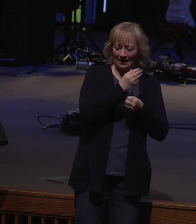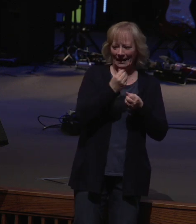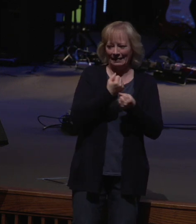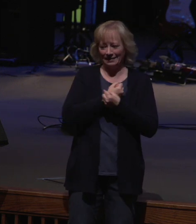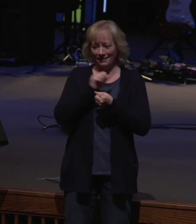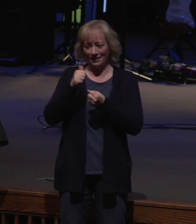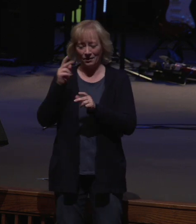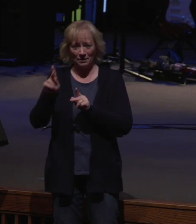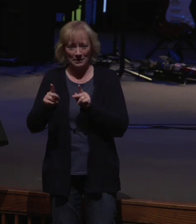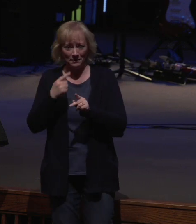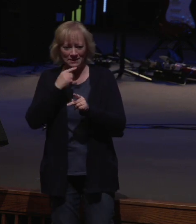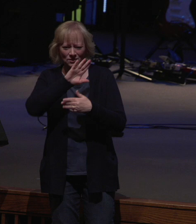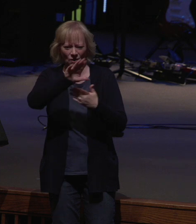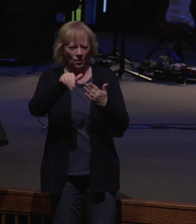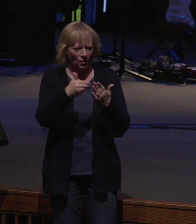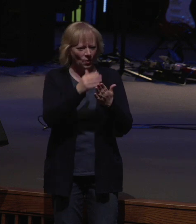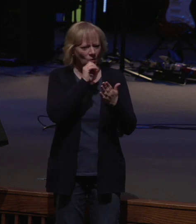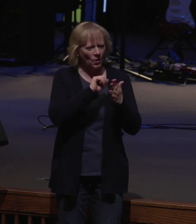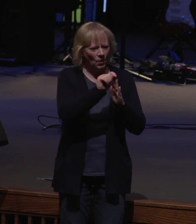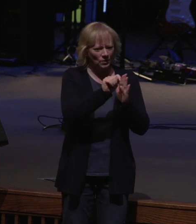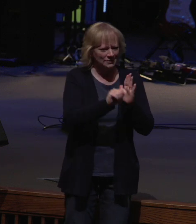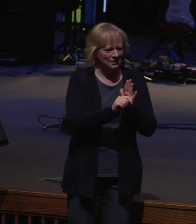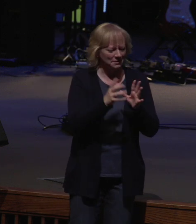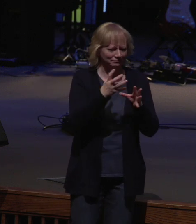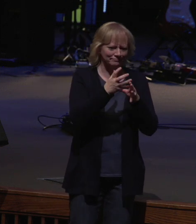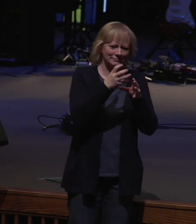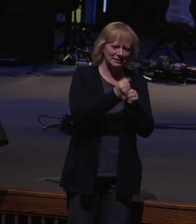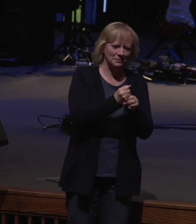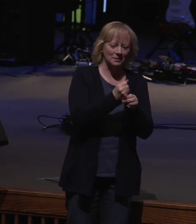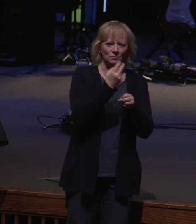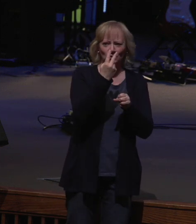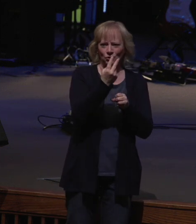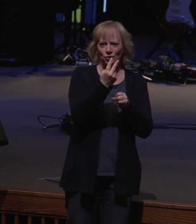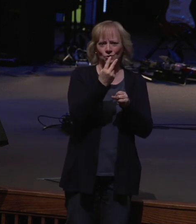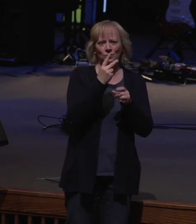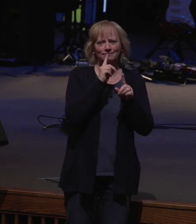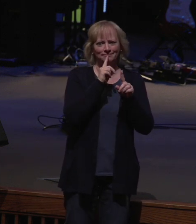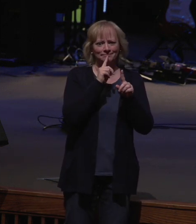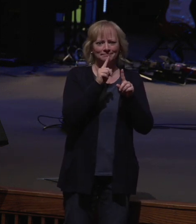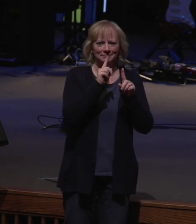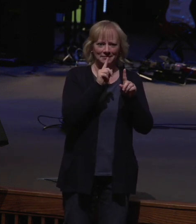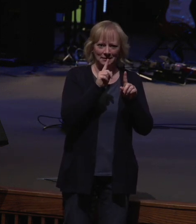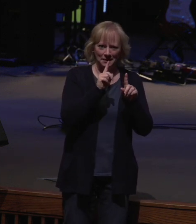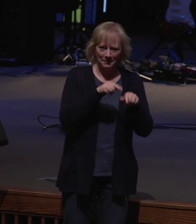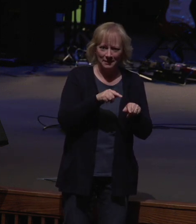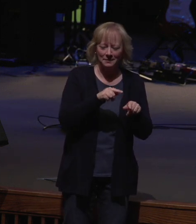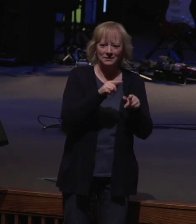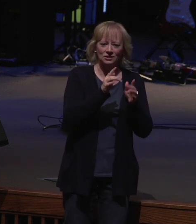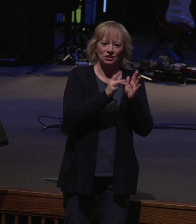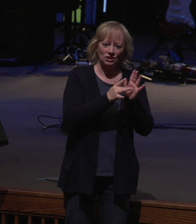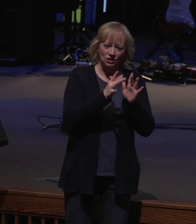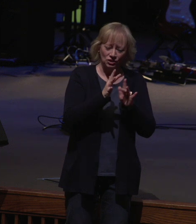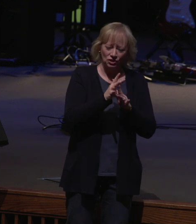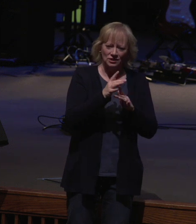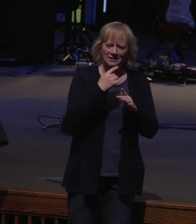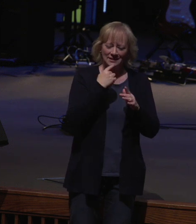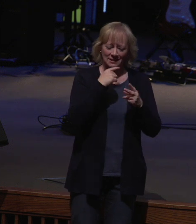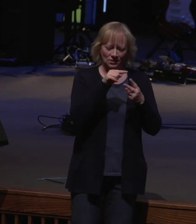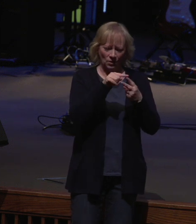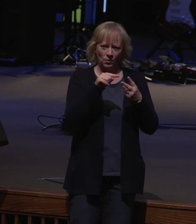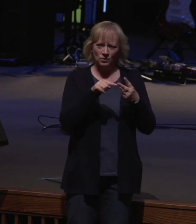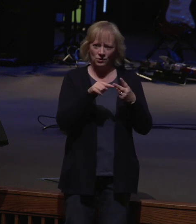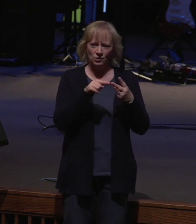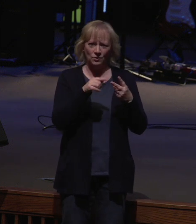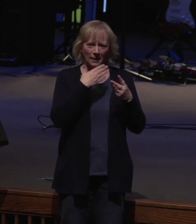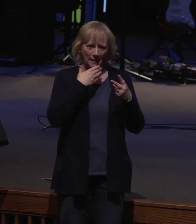Old Testament can be summed up by those two commandments, Jesus is about them. Jesus thinks those are the greatest commandments, that we